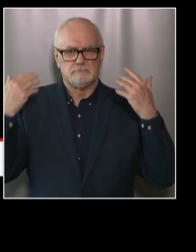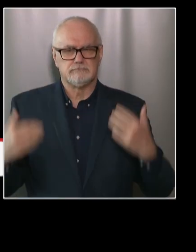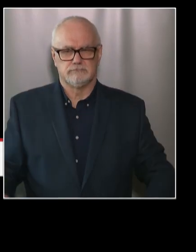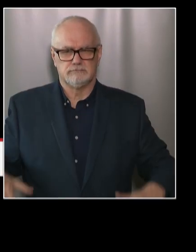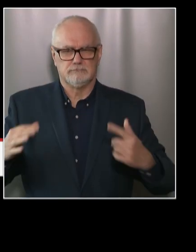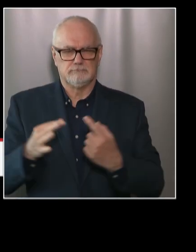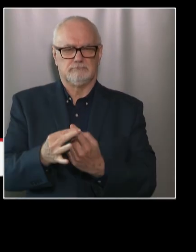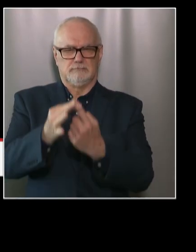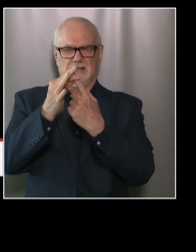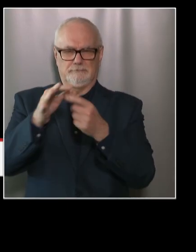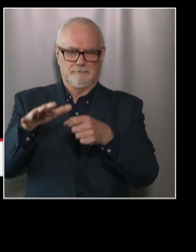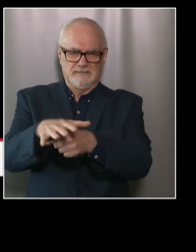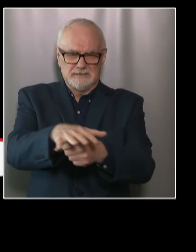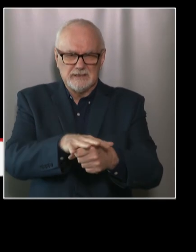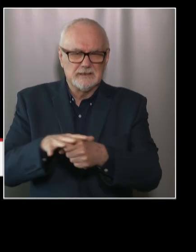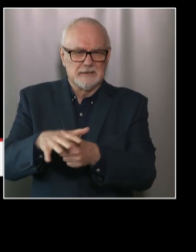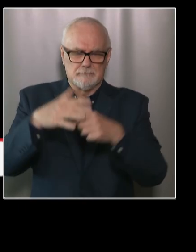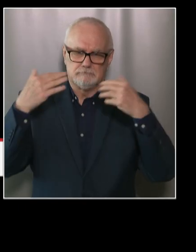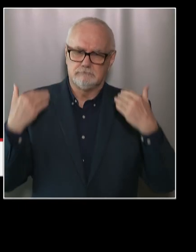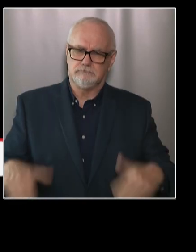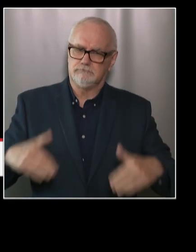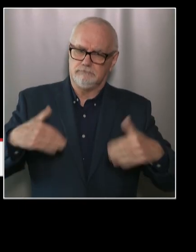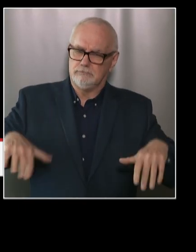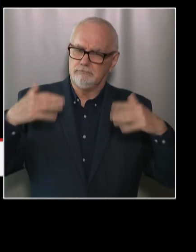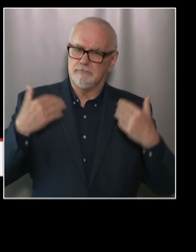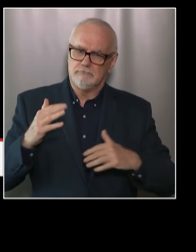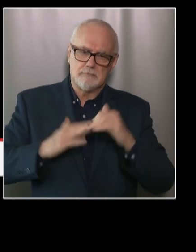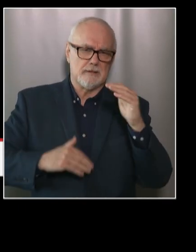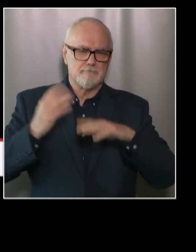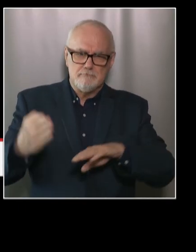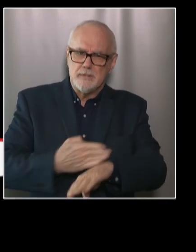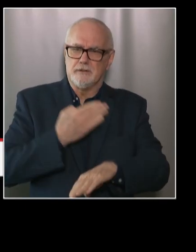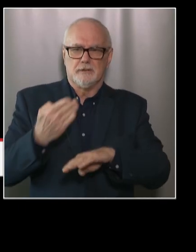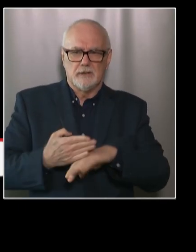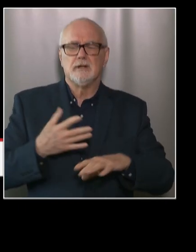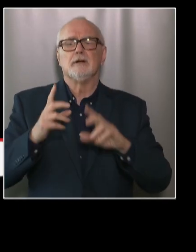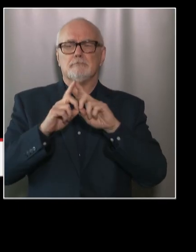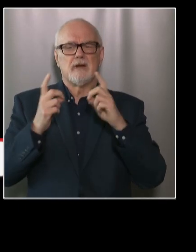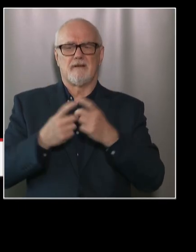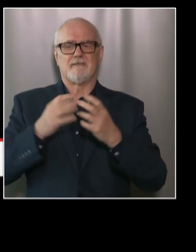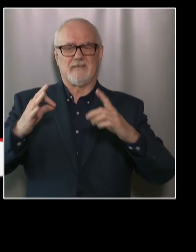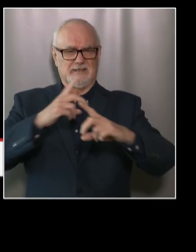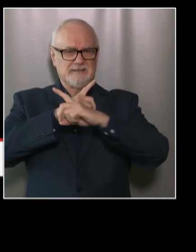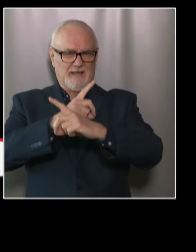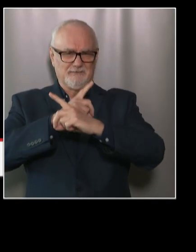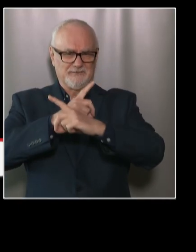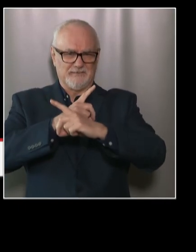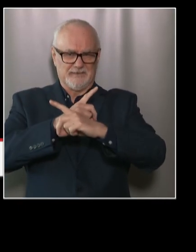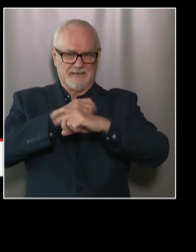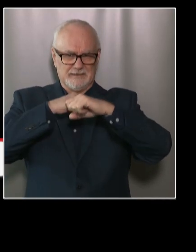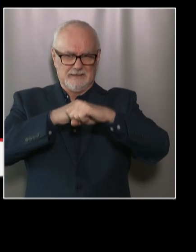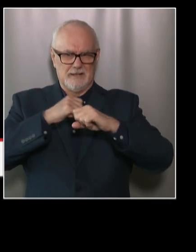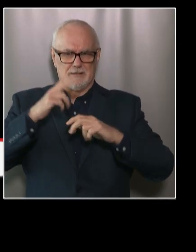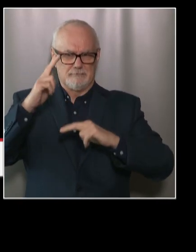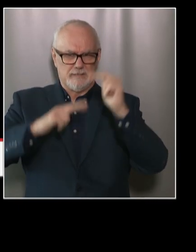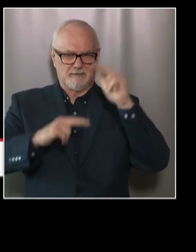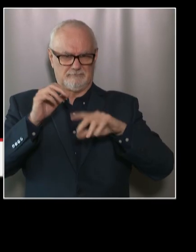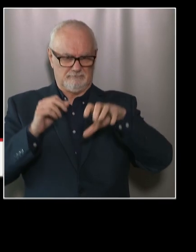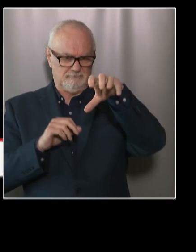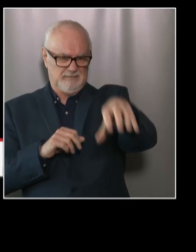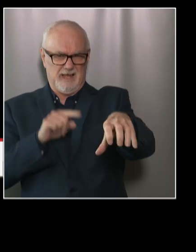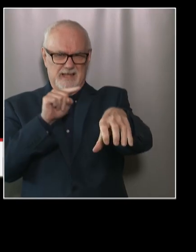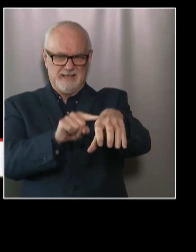The Department of Defense transferred the operations of the old Walter Reed Hospital to a new consolidated Walter Reed National Medical Center in